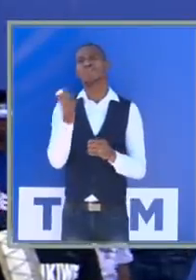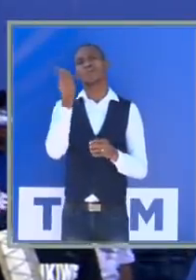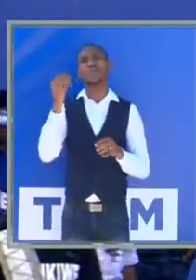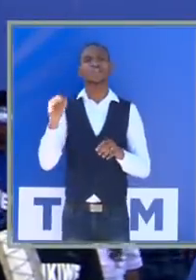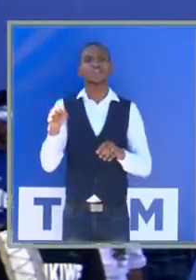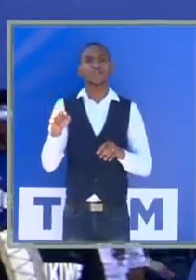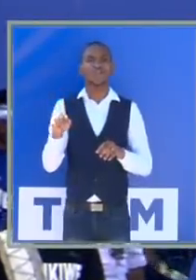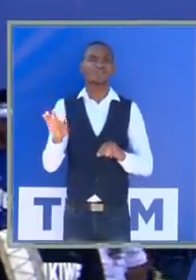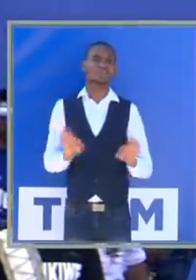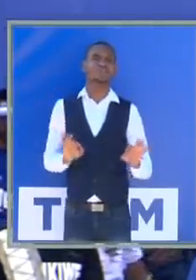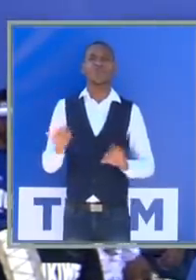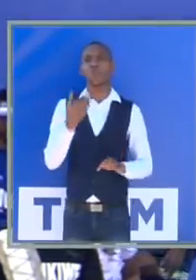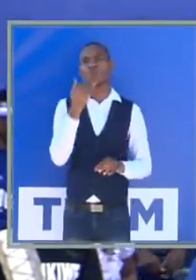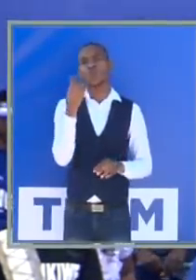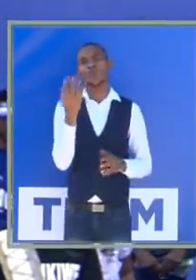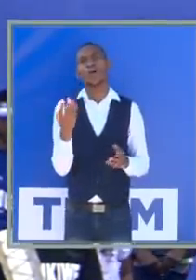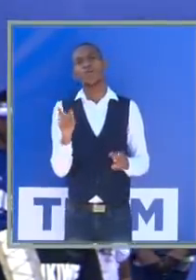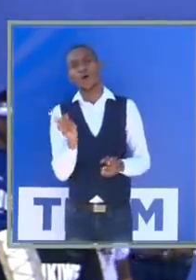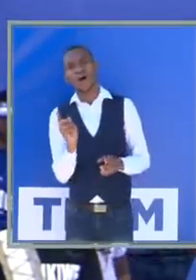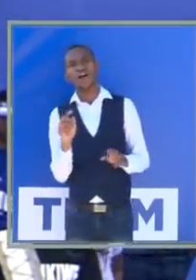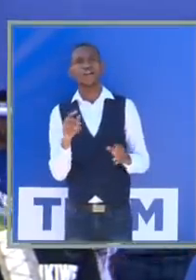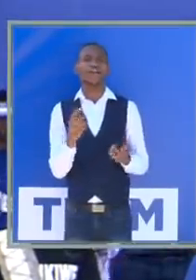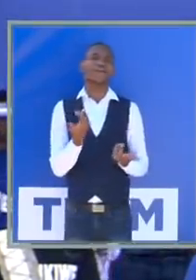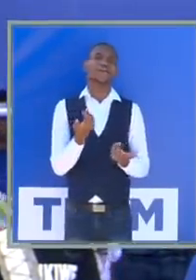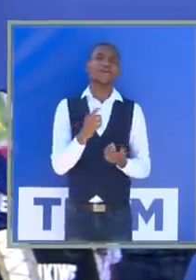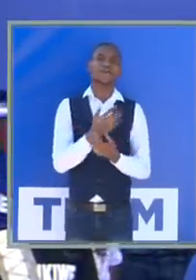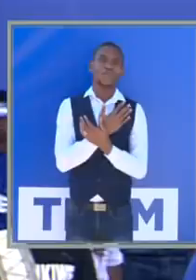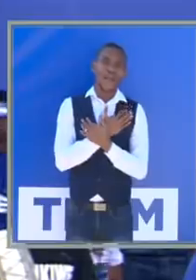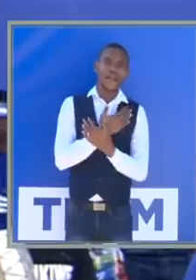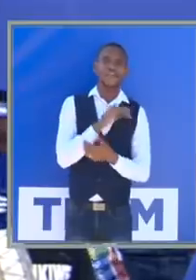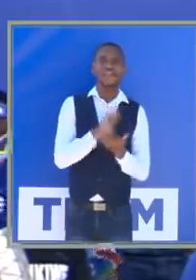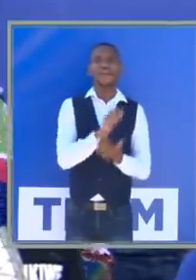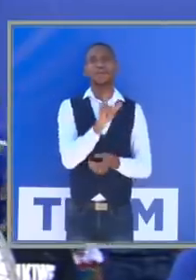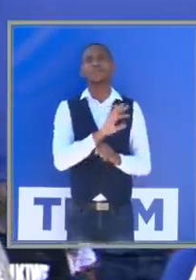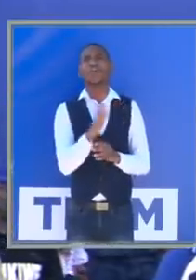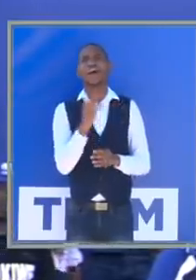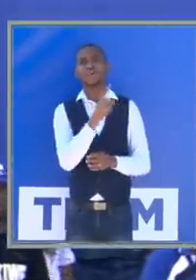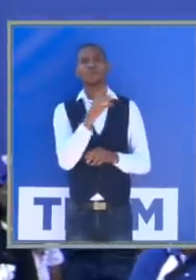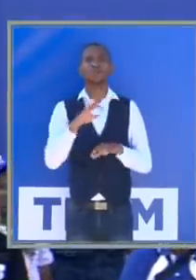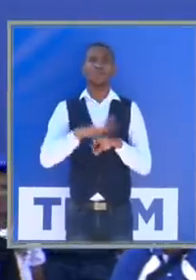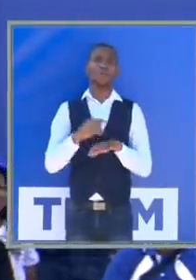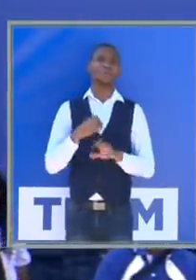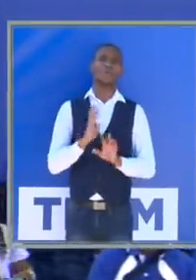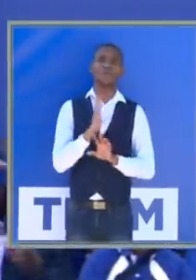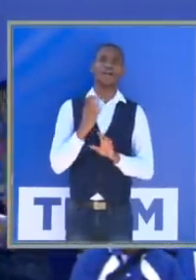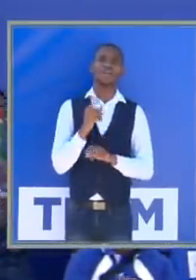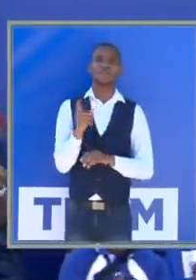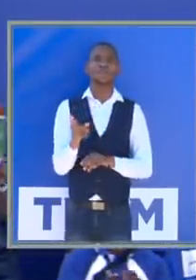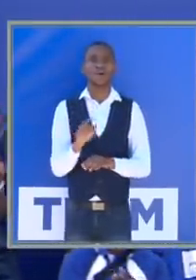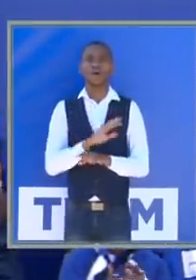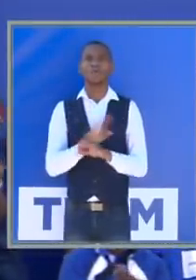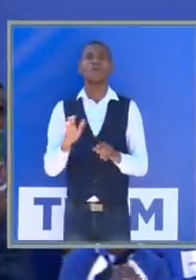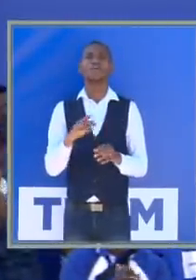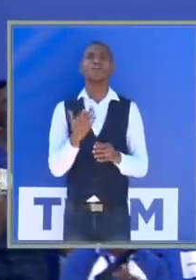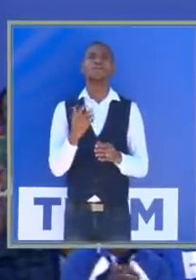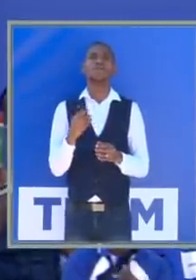This is not about who looks like what and whether you like this person. I'm not asking you to marry me. I'm asking you to merely